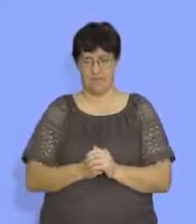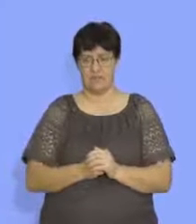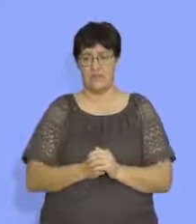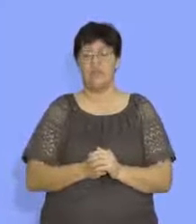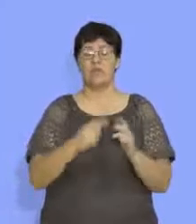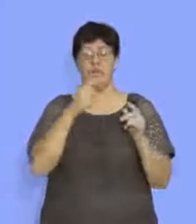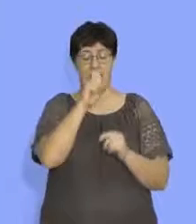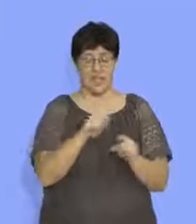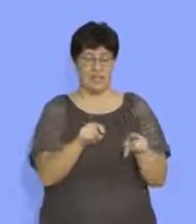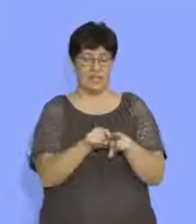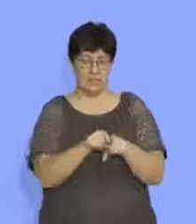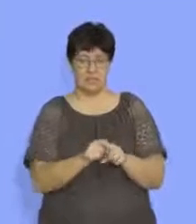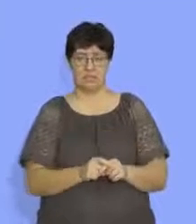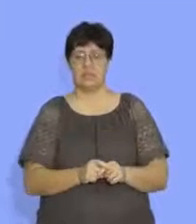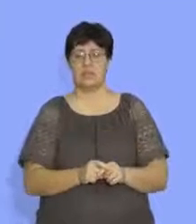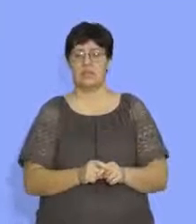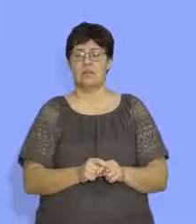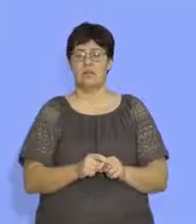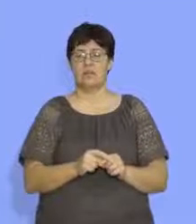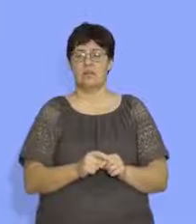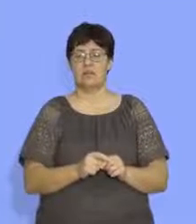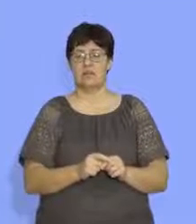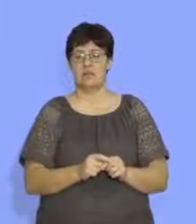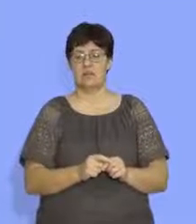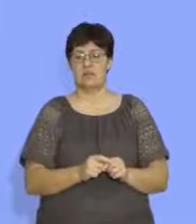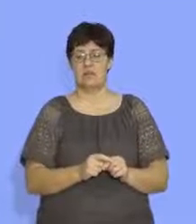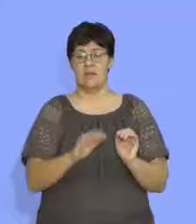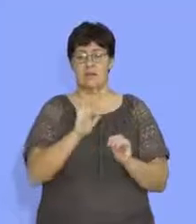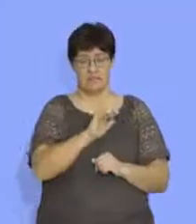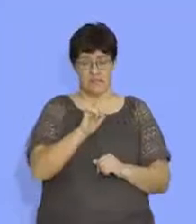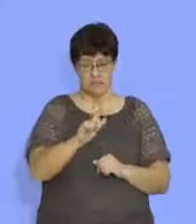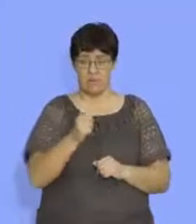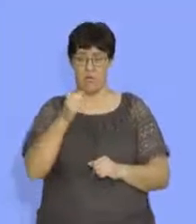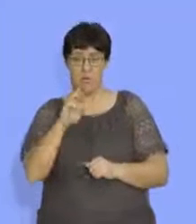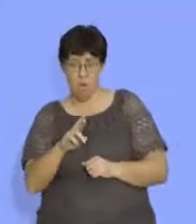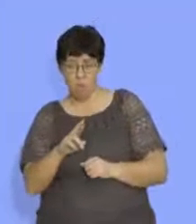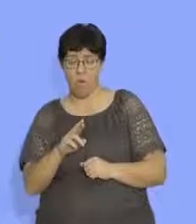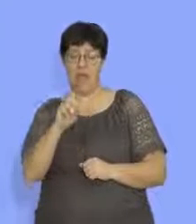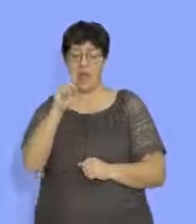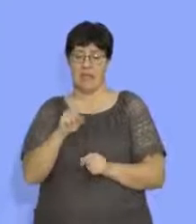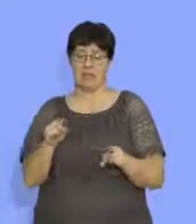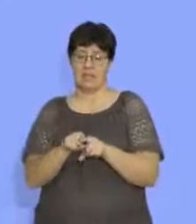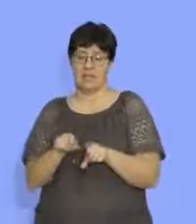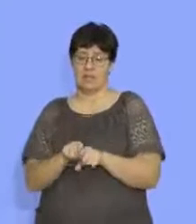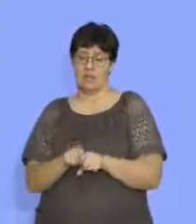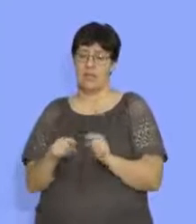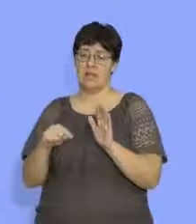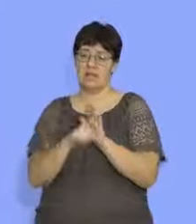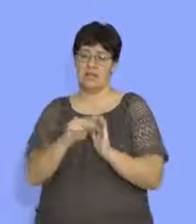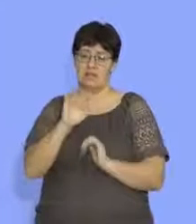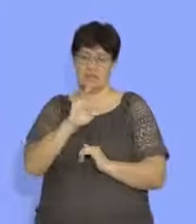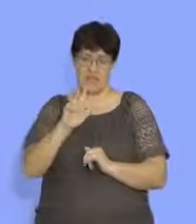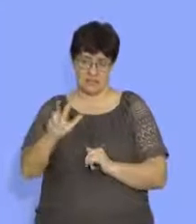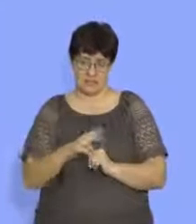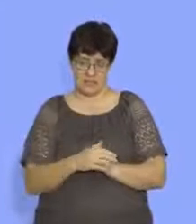So x will be equals to 57, or x will be equals to negative